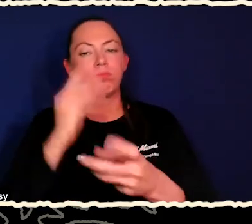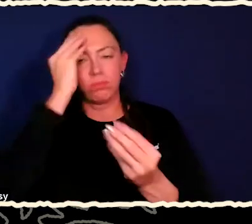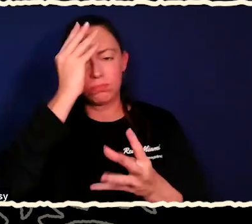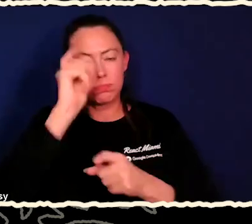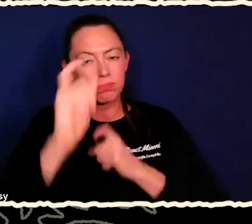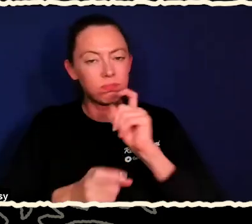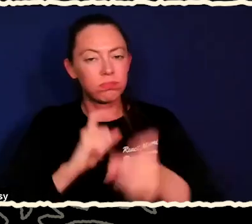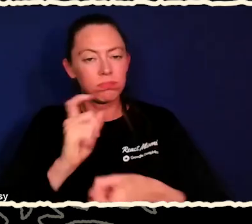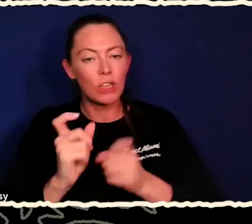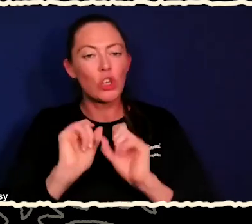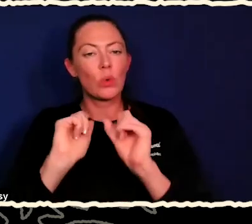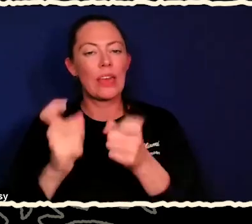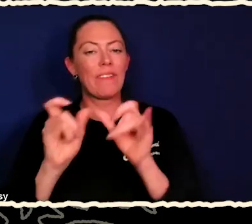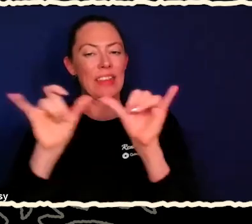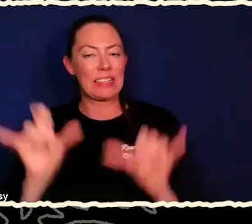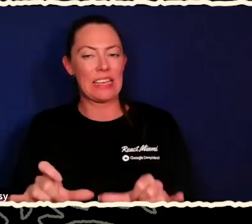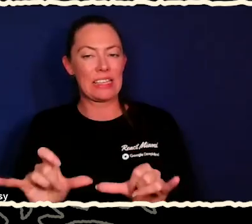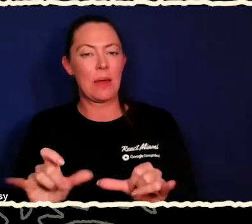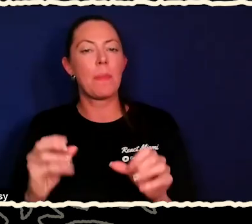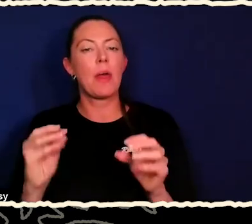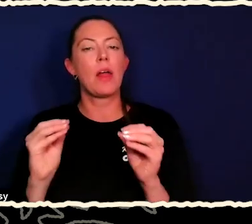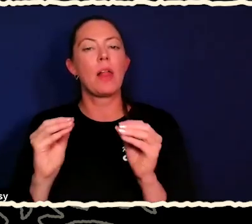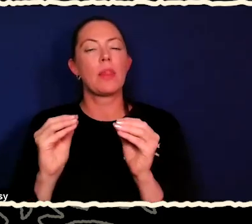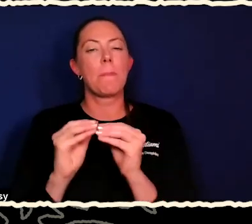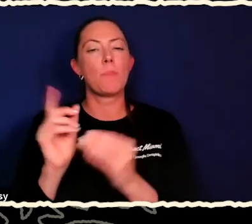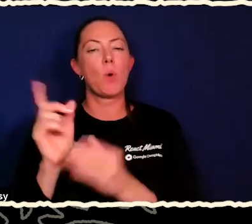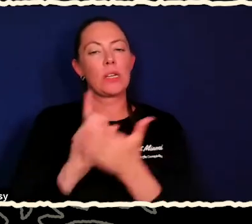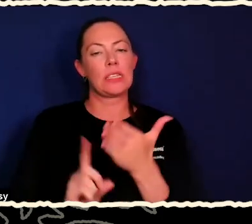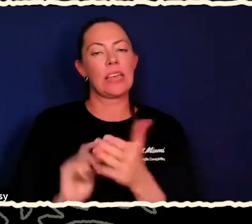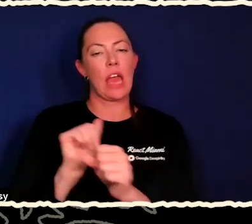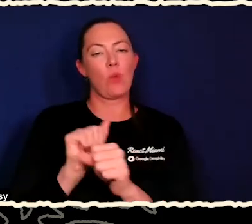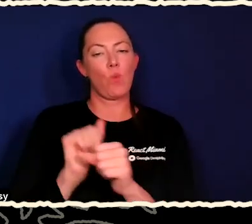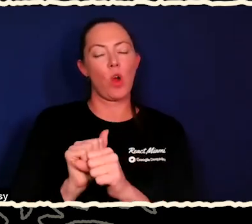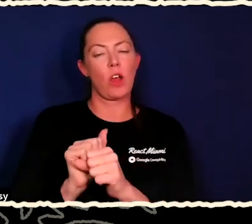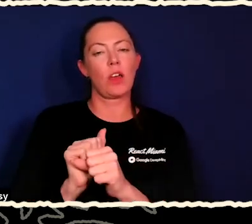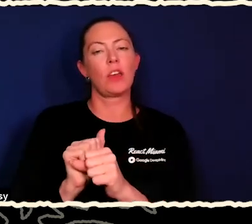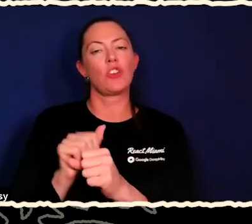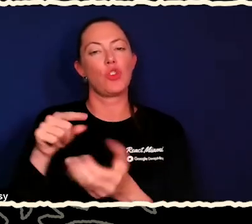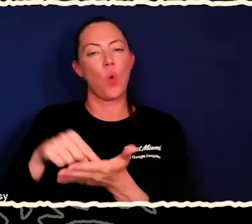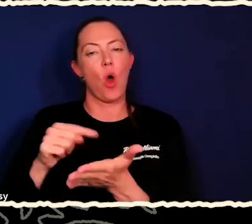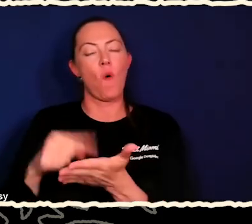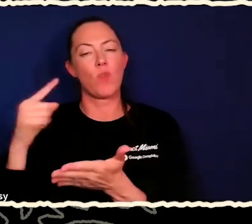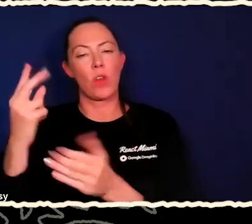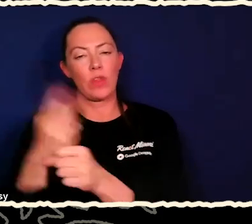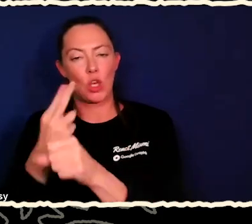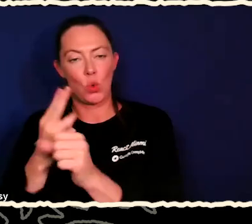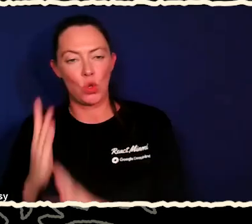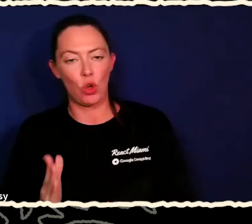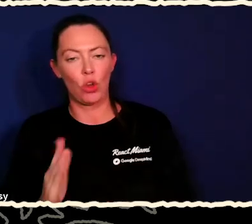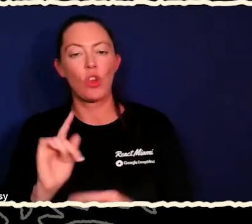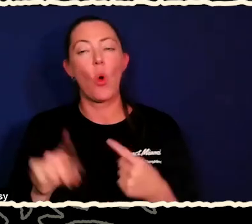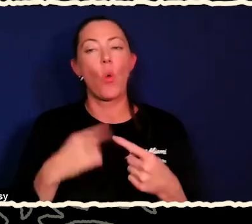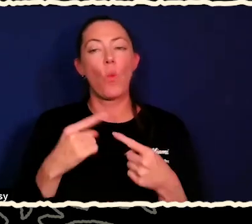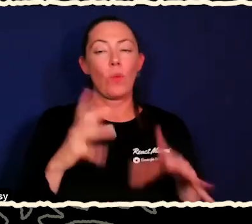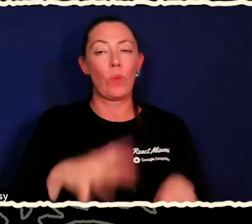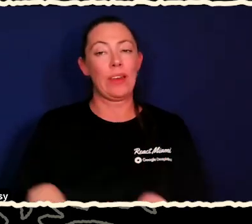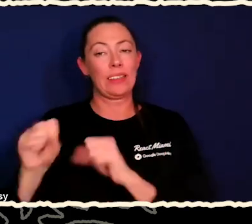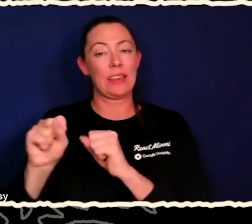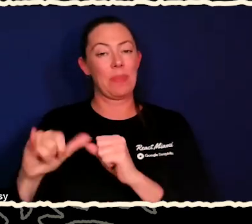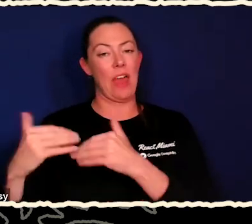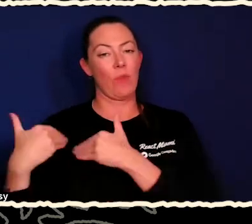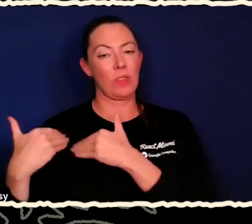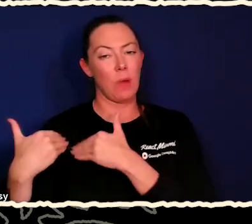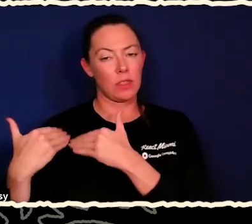user. Treat it like the software it is. As soon as we give systems autonomy, we take on responsibility for